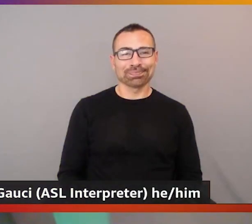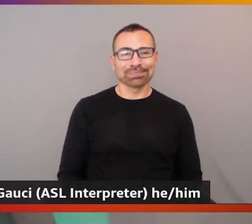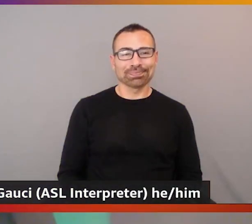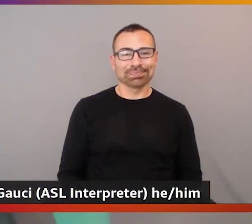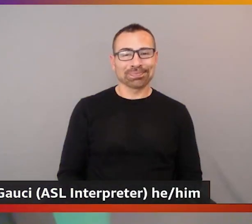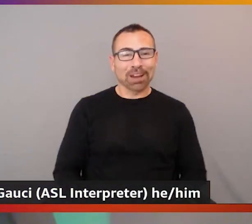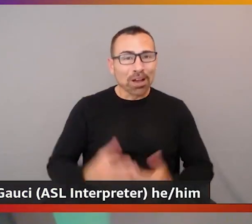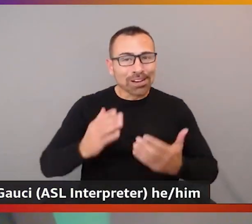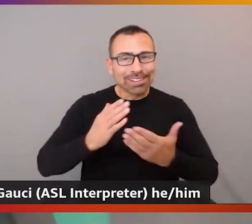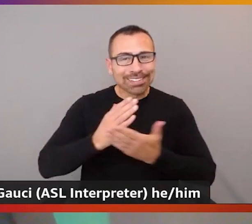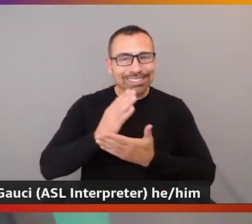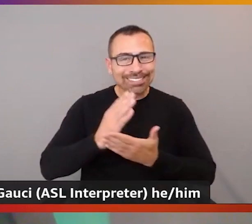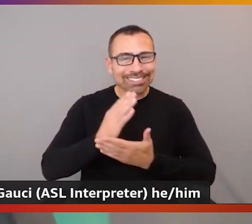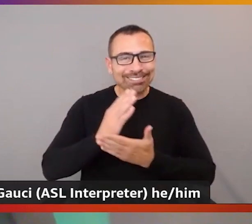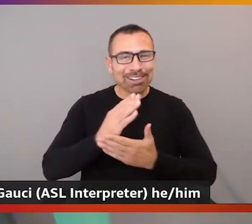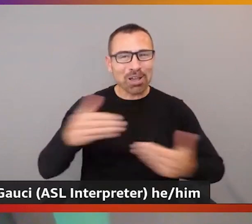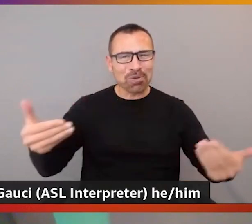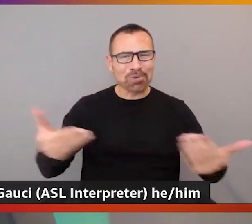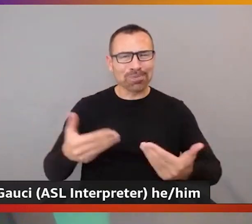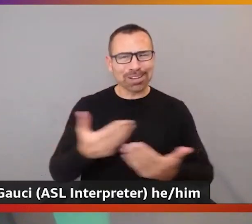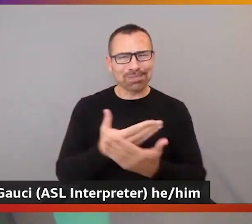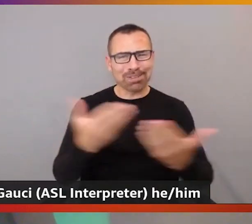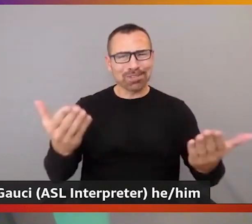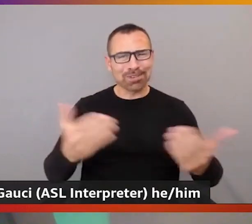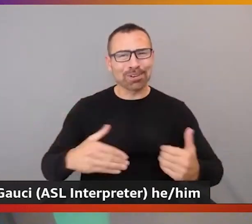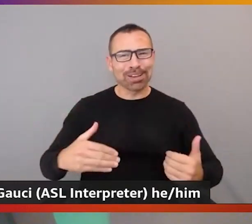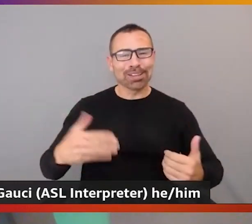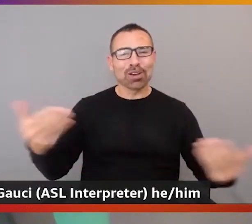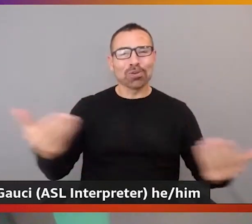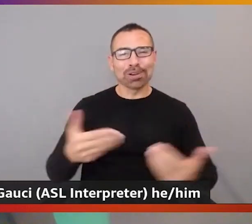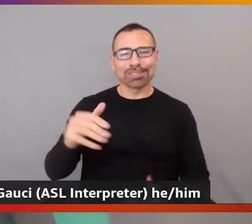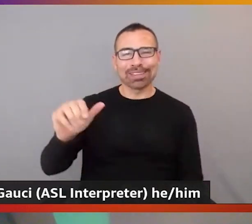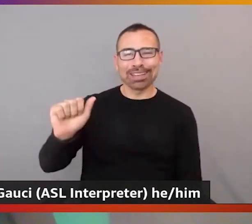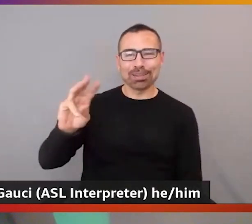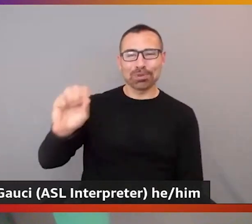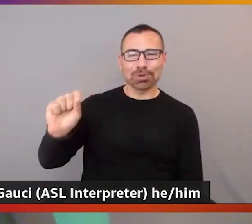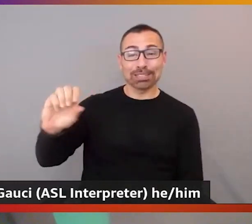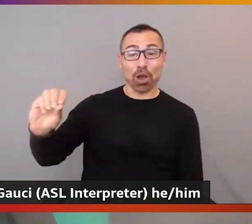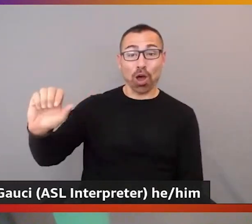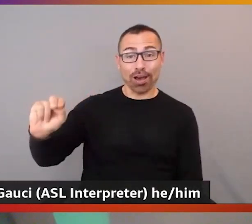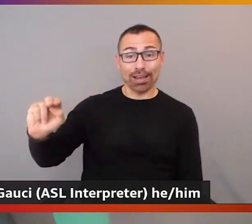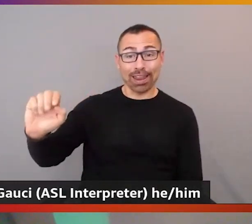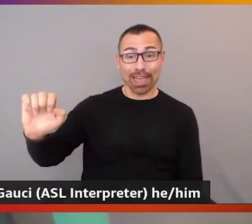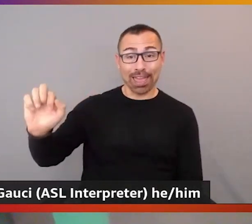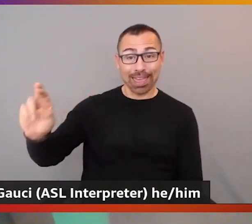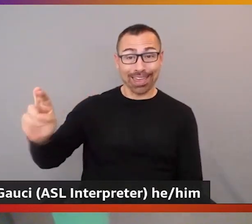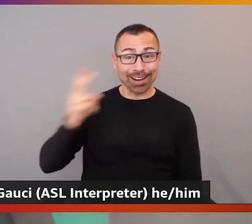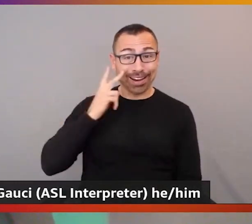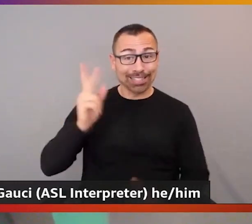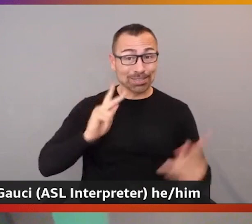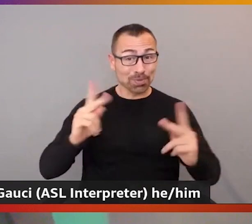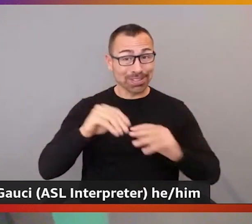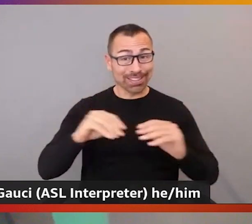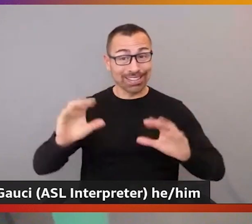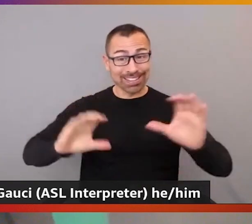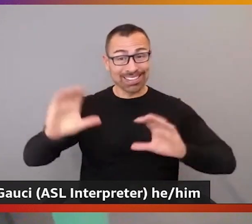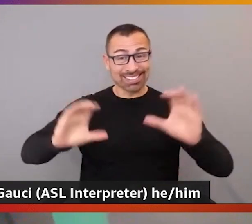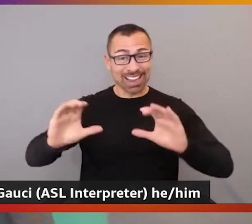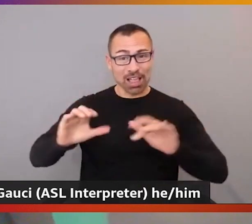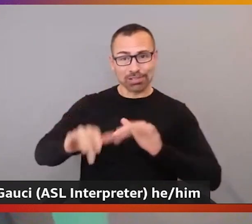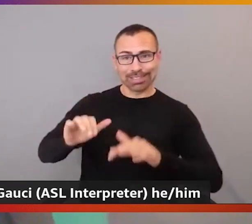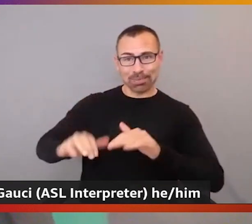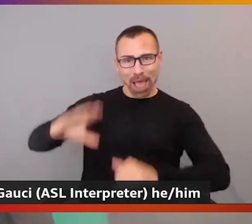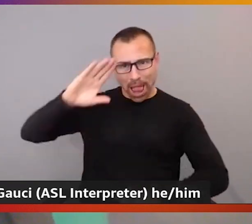All right. Welcome, everyone. AWS on air. I see some people in the chat that are starting to say hello. Keep it coming. If you've